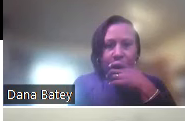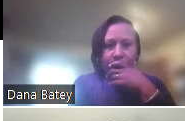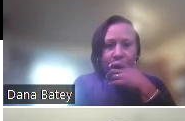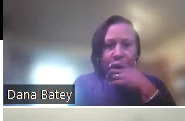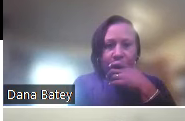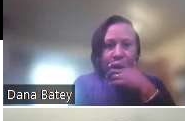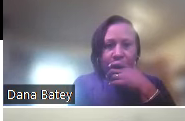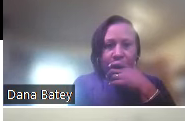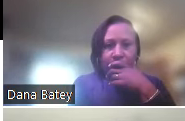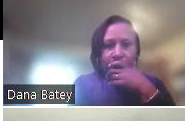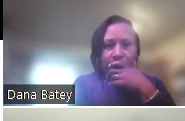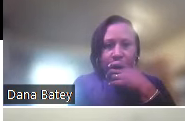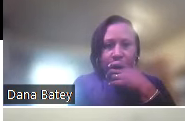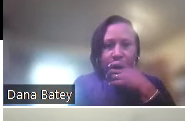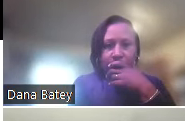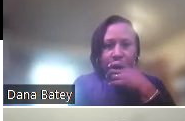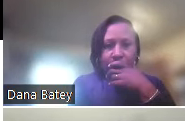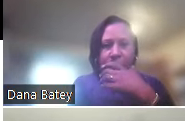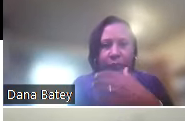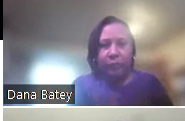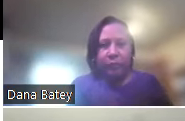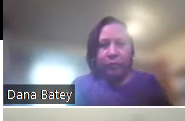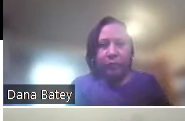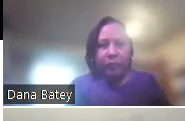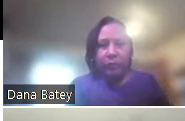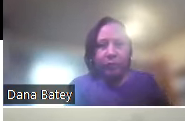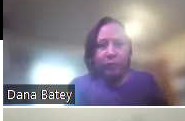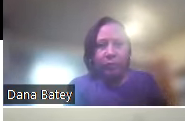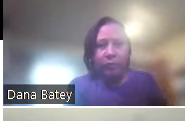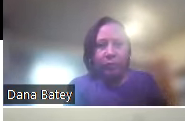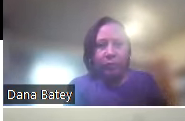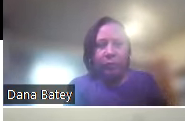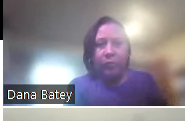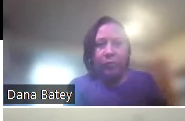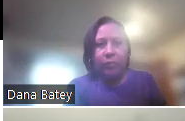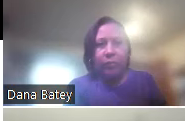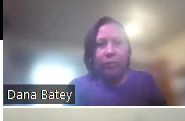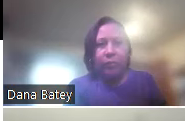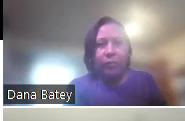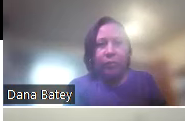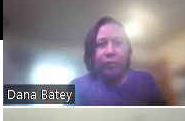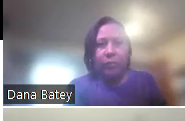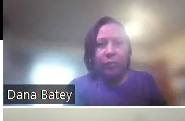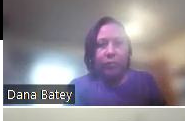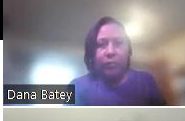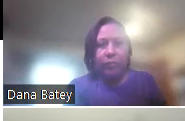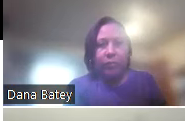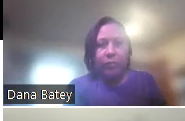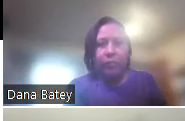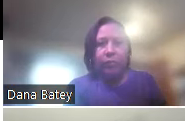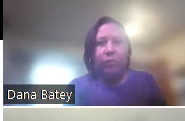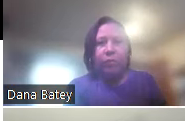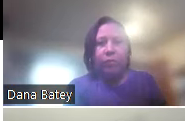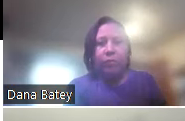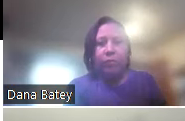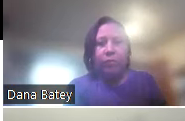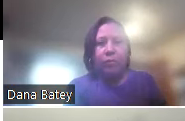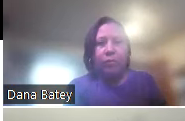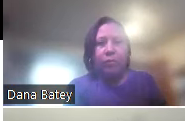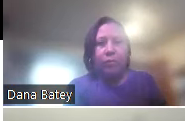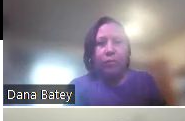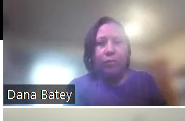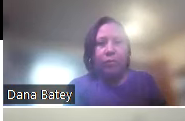Ute and the Southern Ute Indian tribes still reside in this state. These tribes are the original stewards of these natural areas. We want to take a moment to